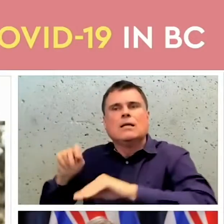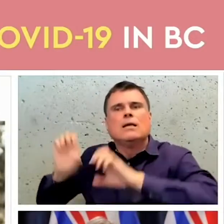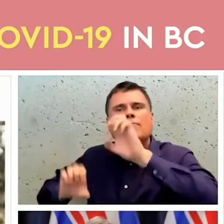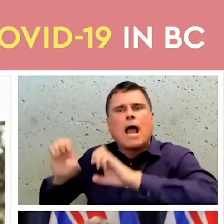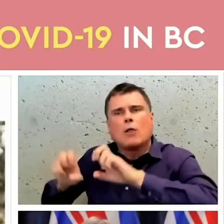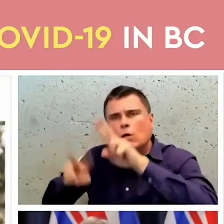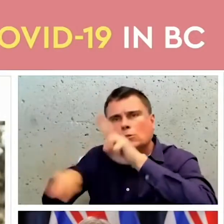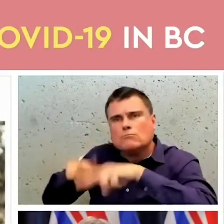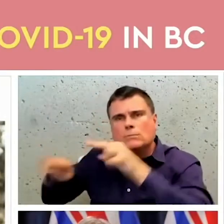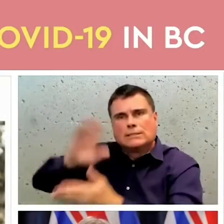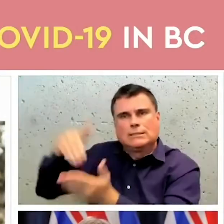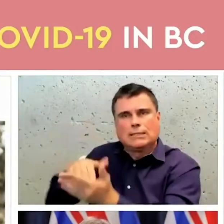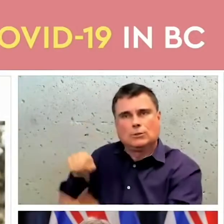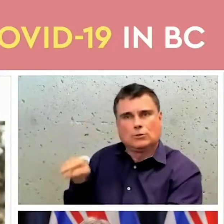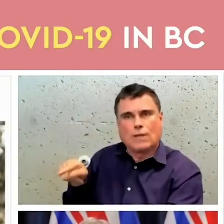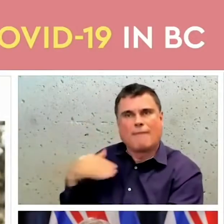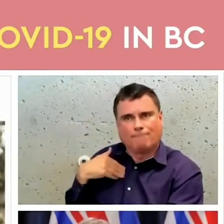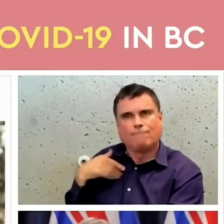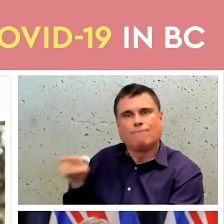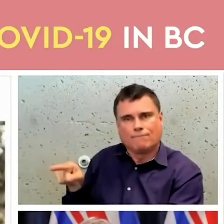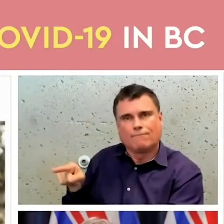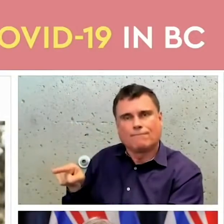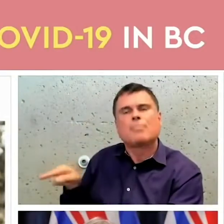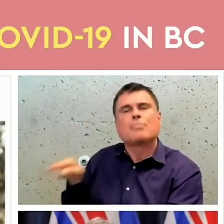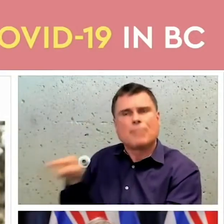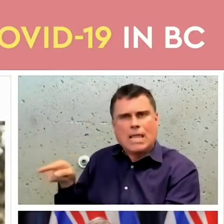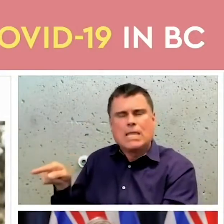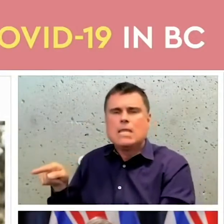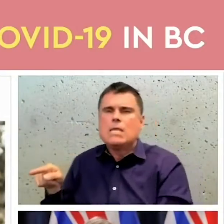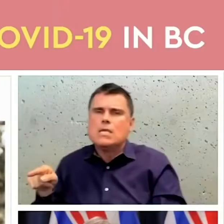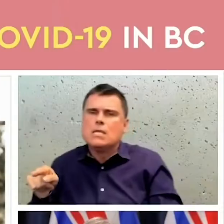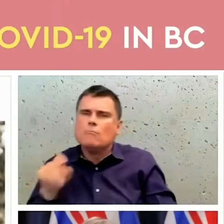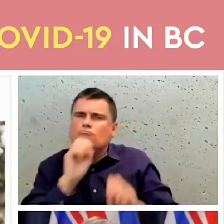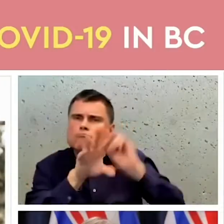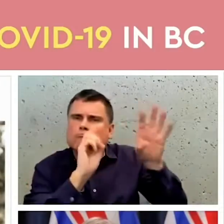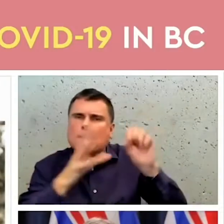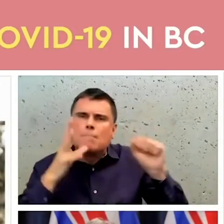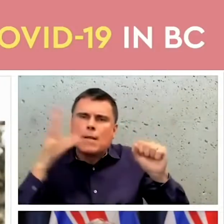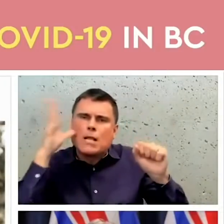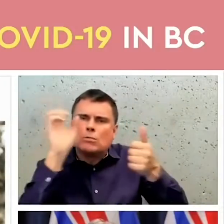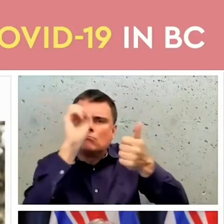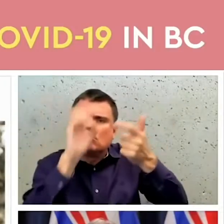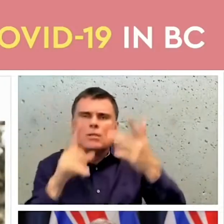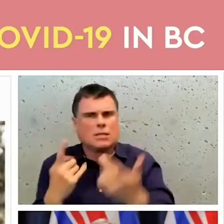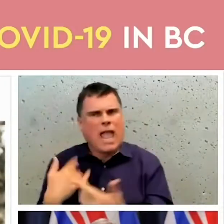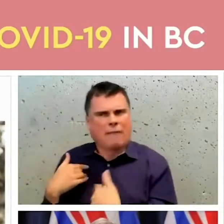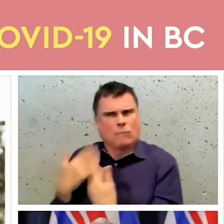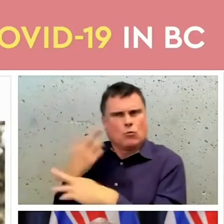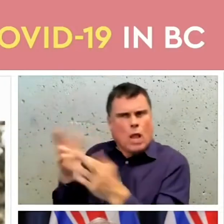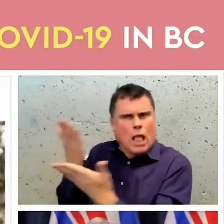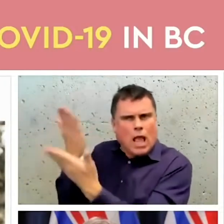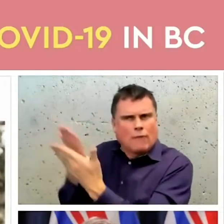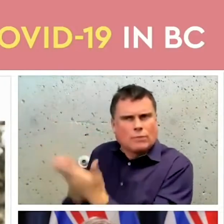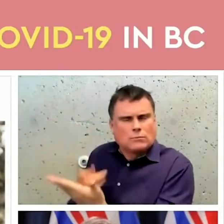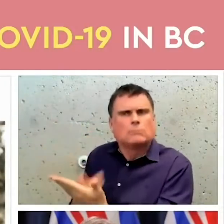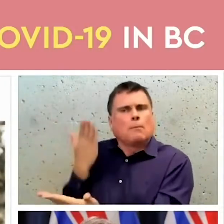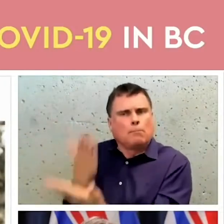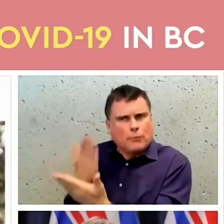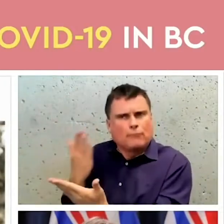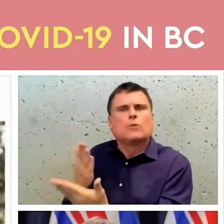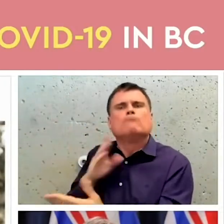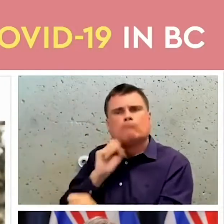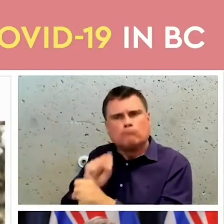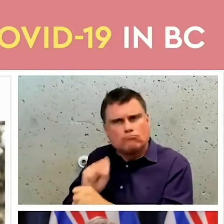and speaks from an evidence base from all of their work and studies on these issues.